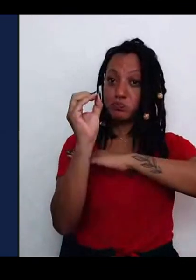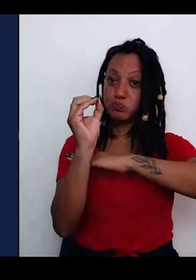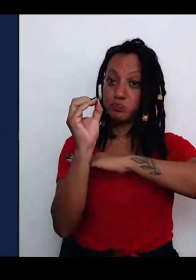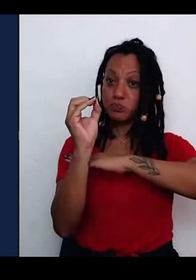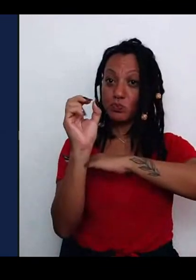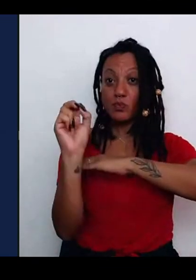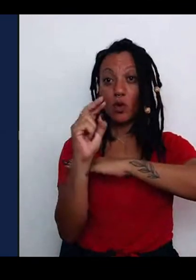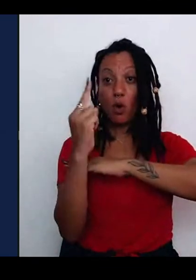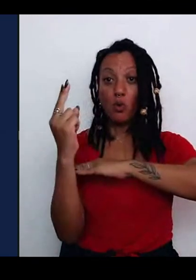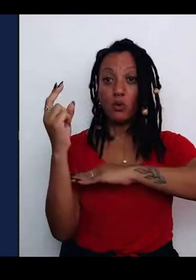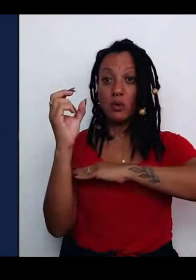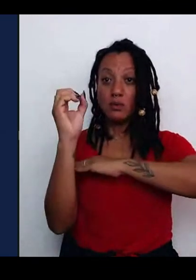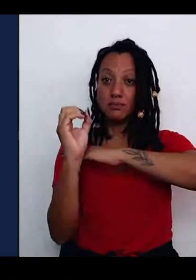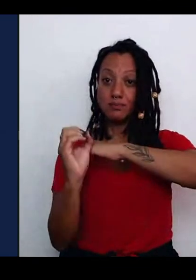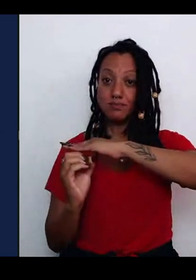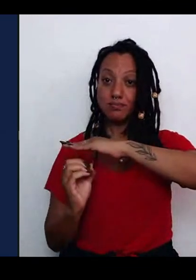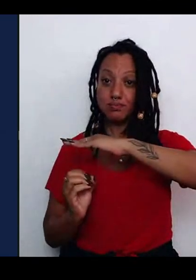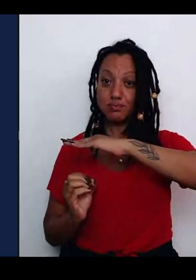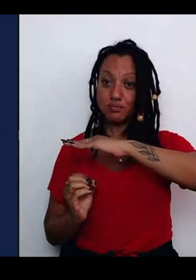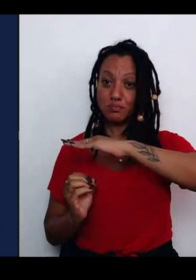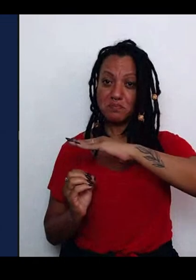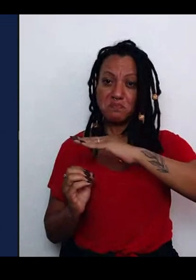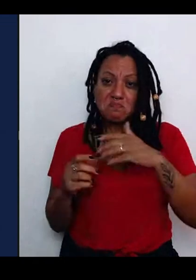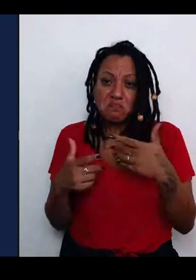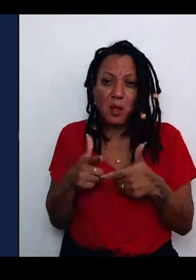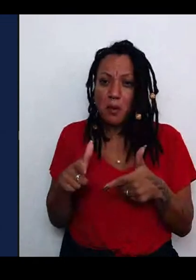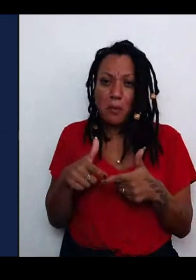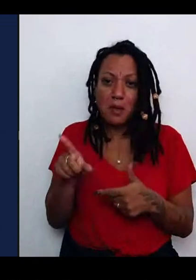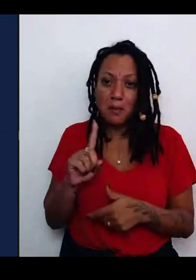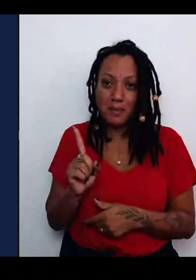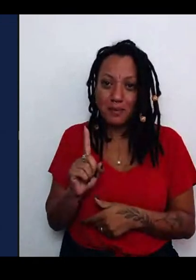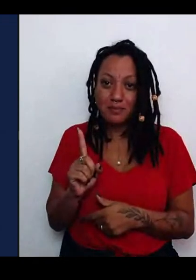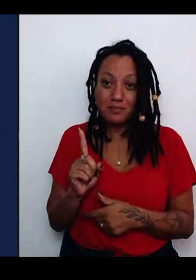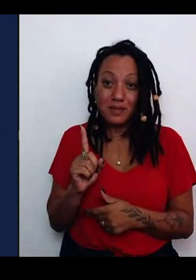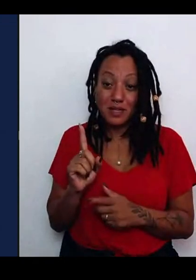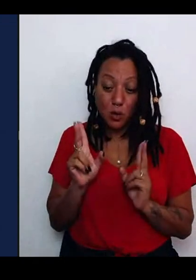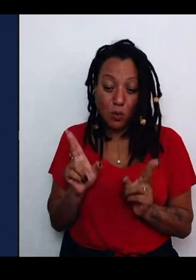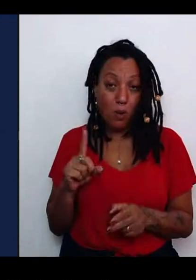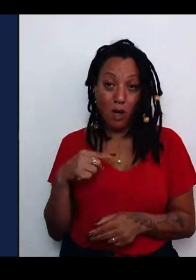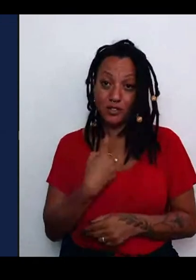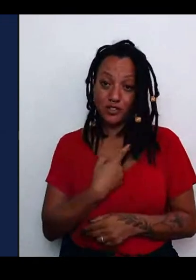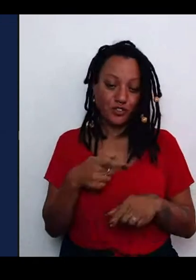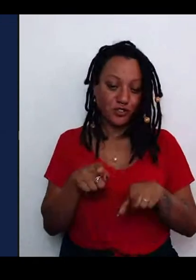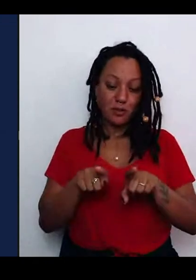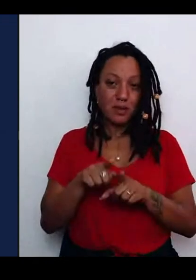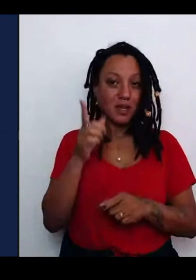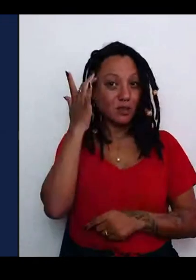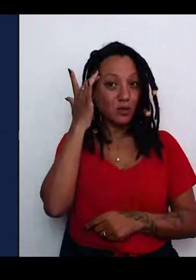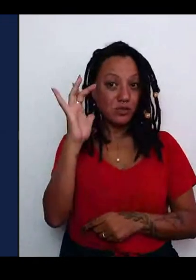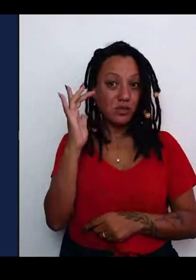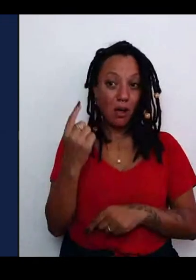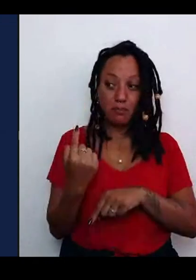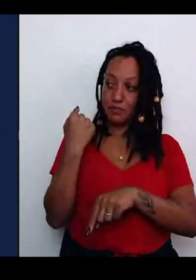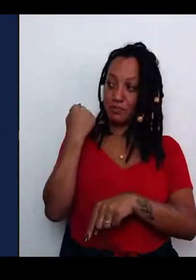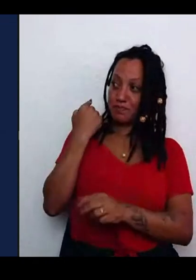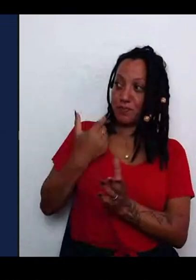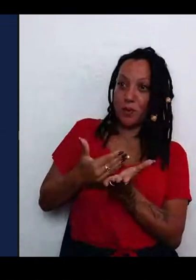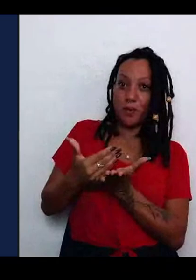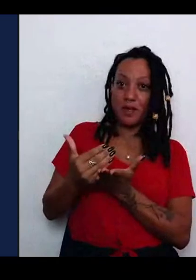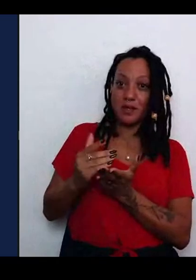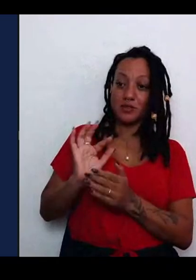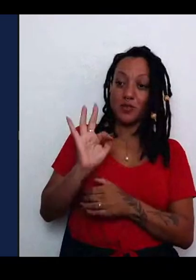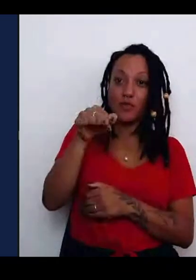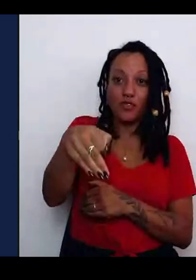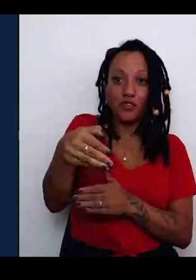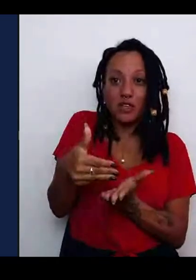going um there and as it evolved the buildings and houses disappear their